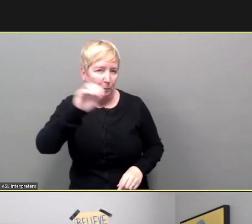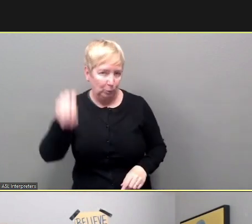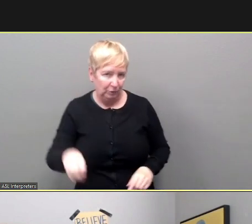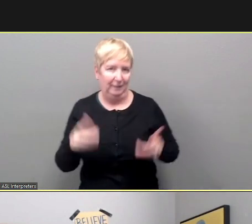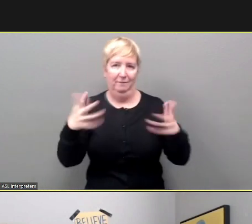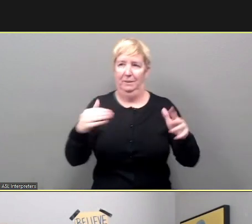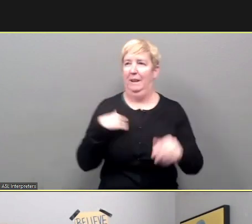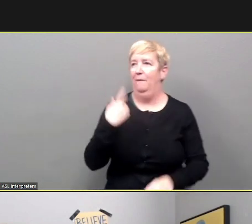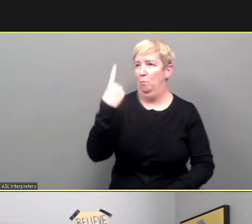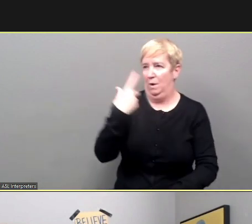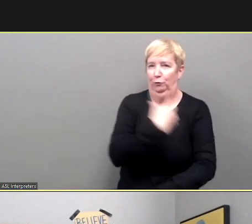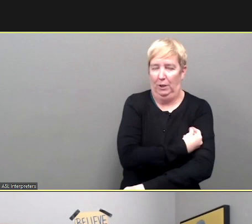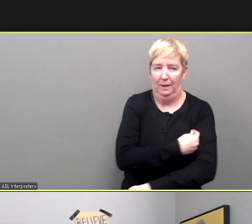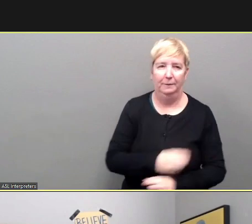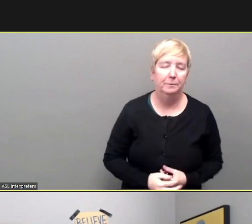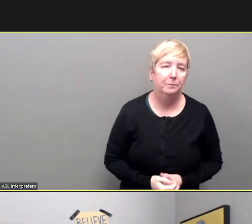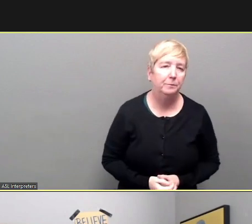slide.